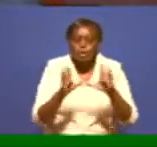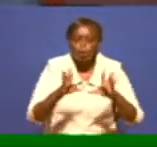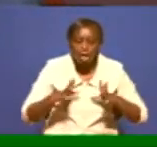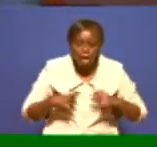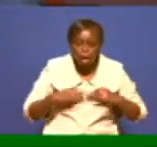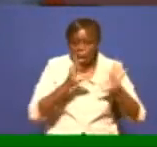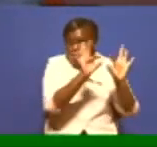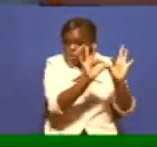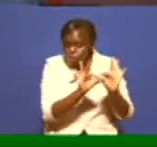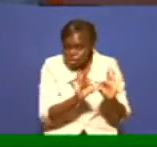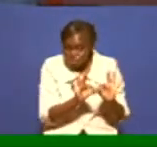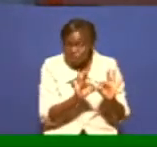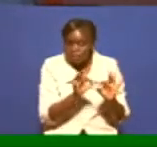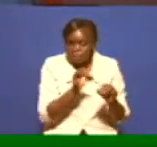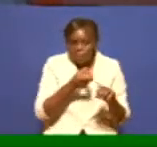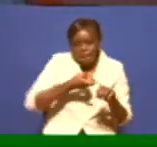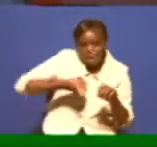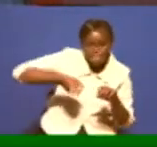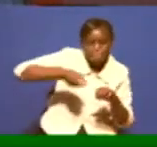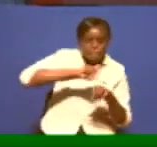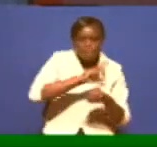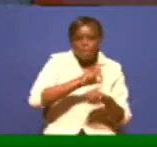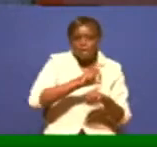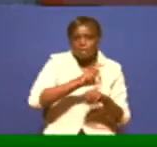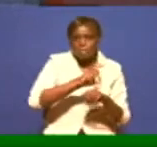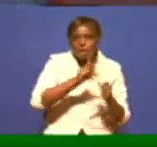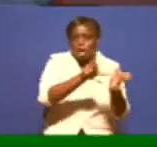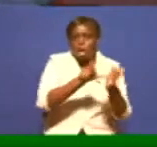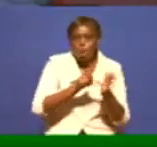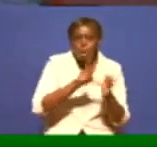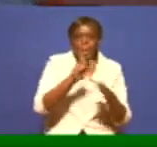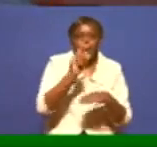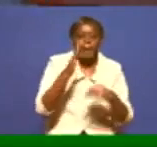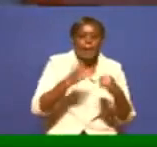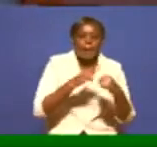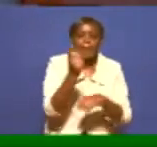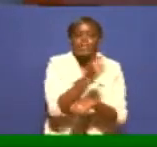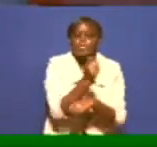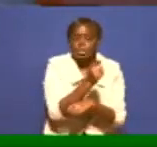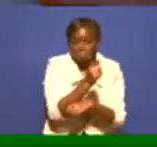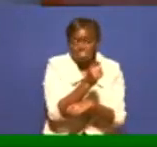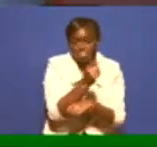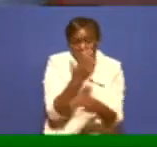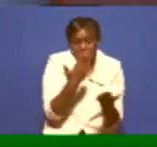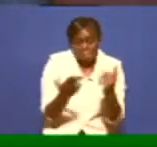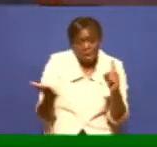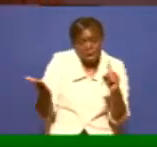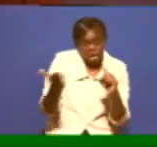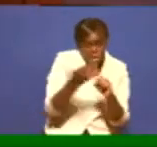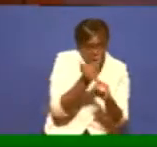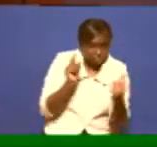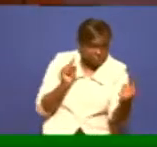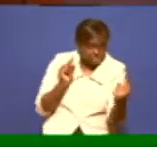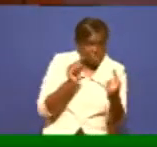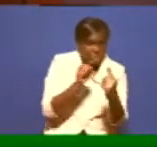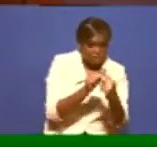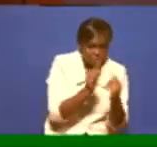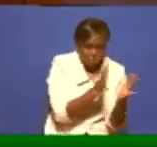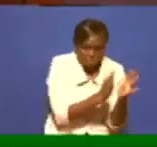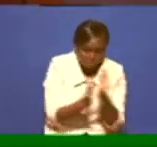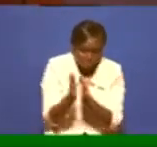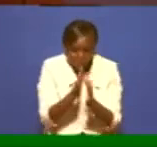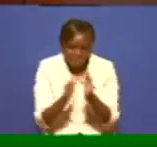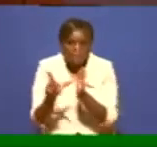Treasury to have the nine trillion ceiling. Whether we achieved that objective of reorganizing our